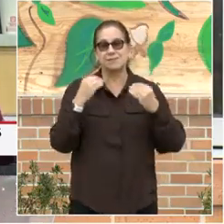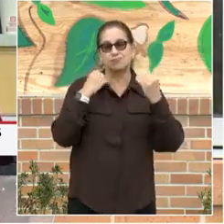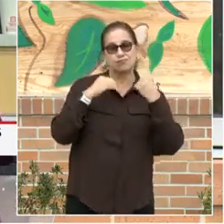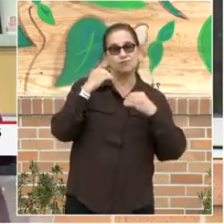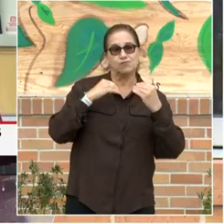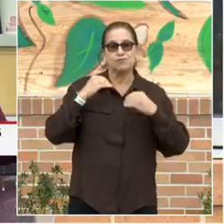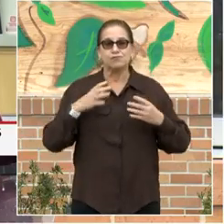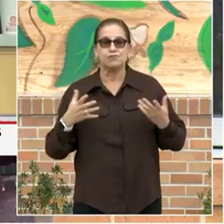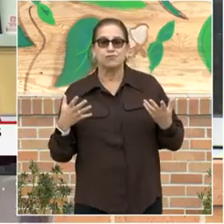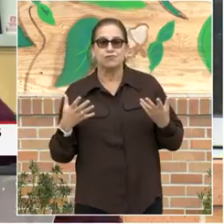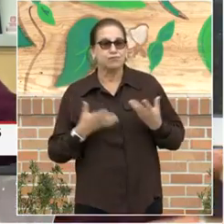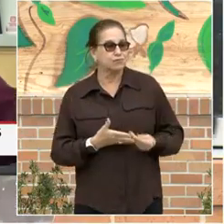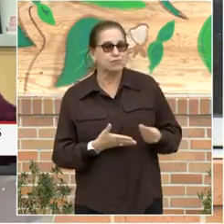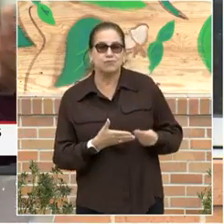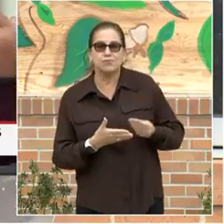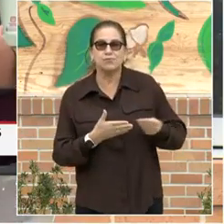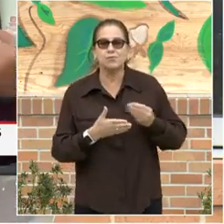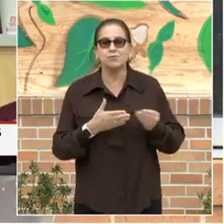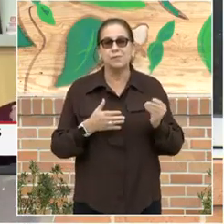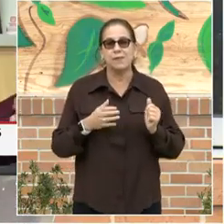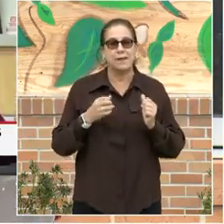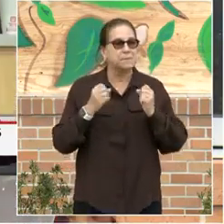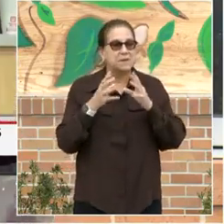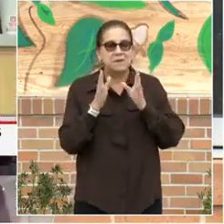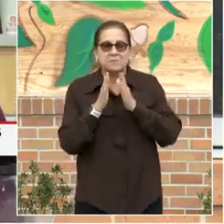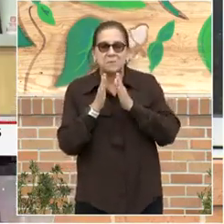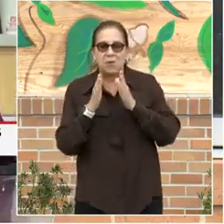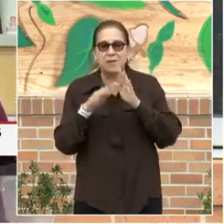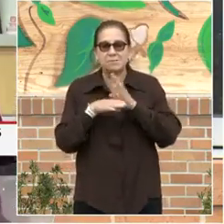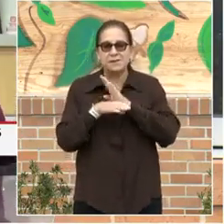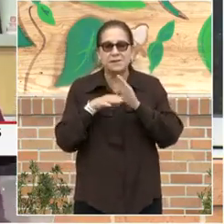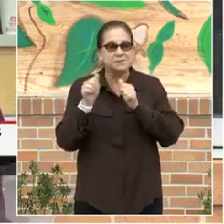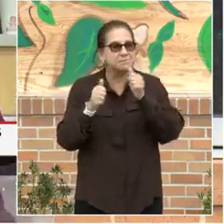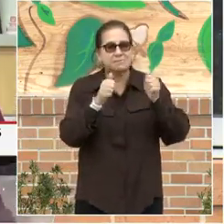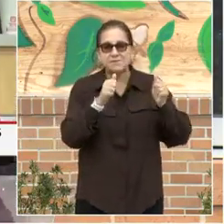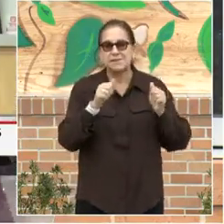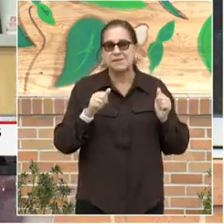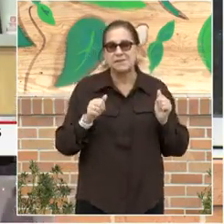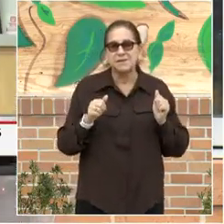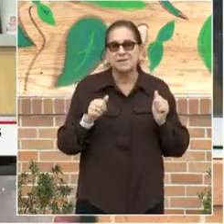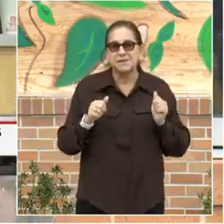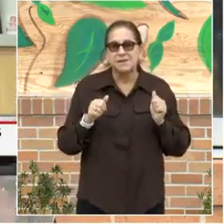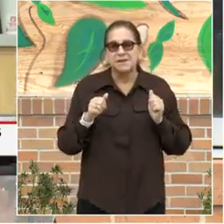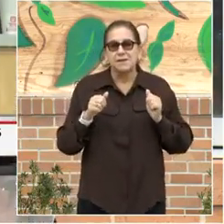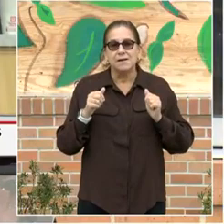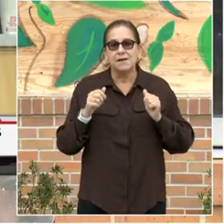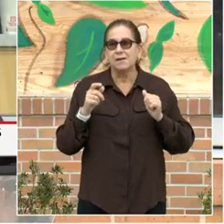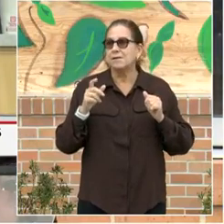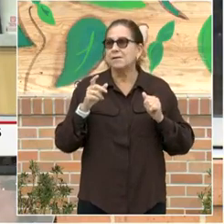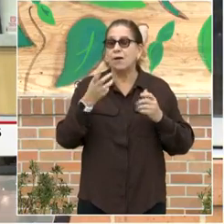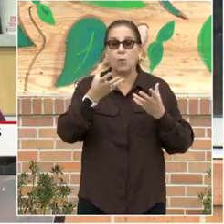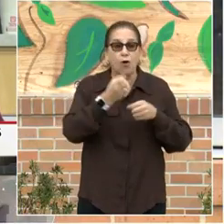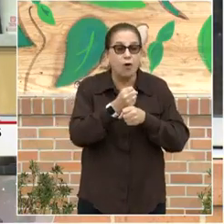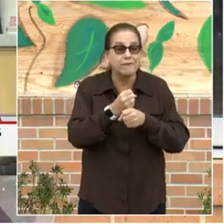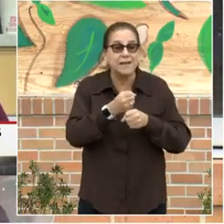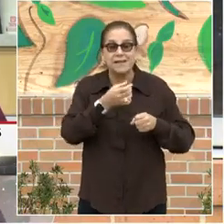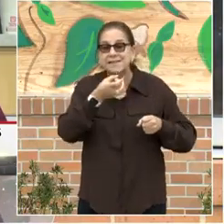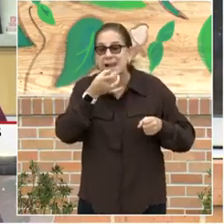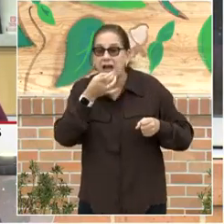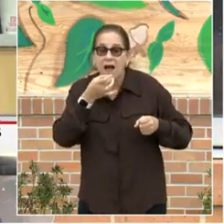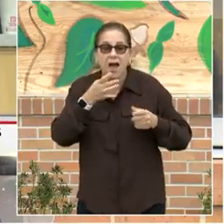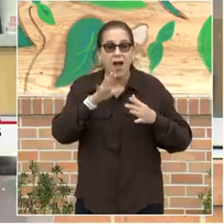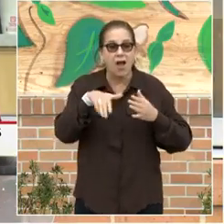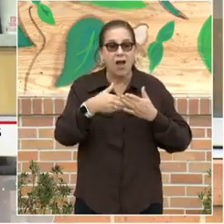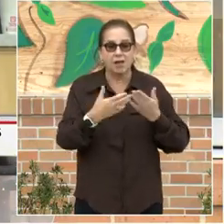also want to have small snacks and just a coffee for the morning. So now Good Food is here. Today we have all